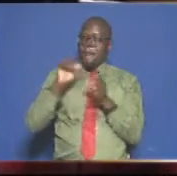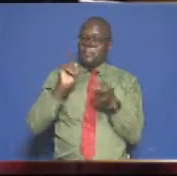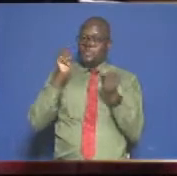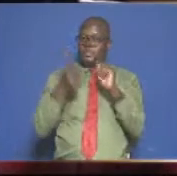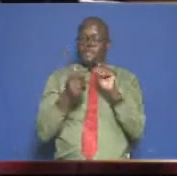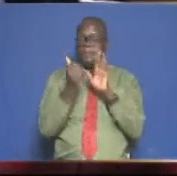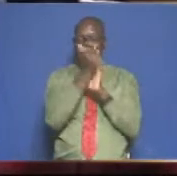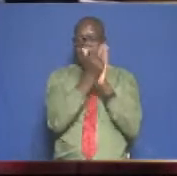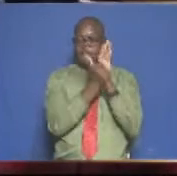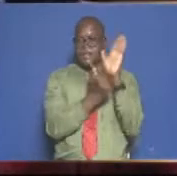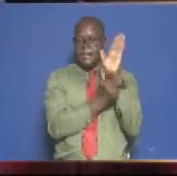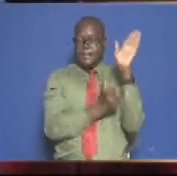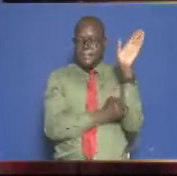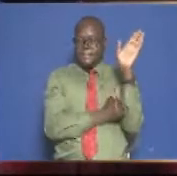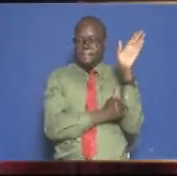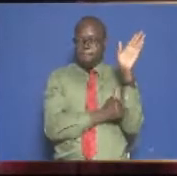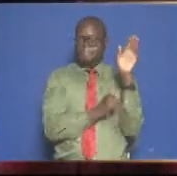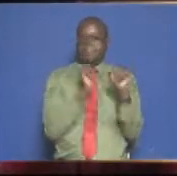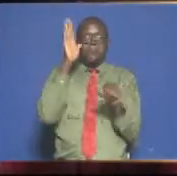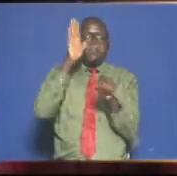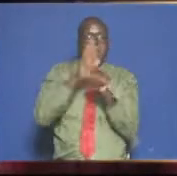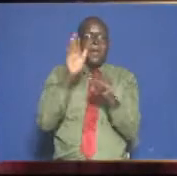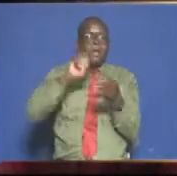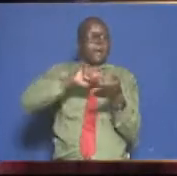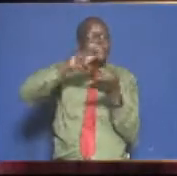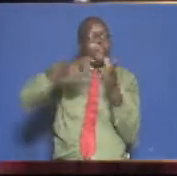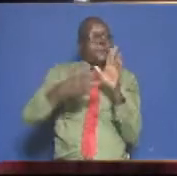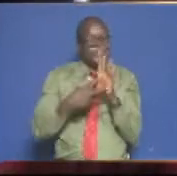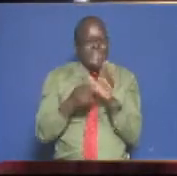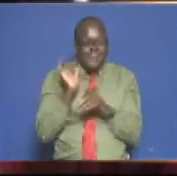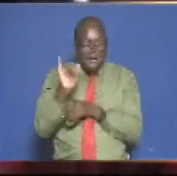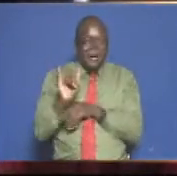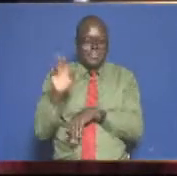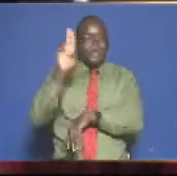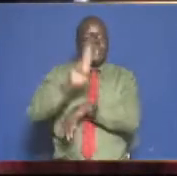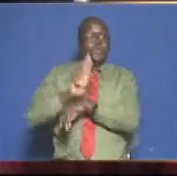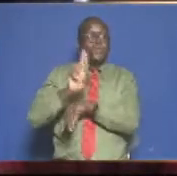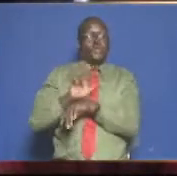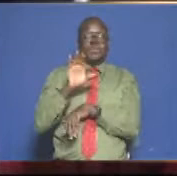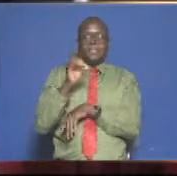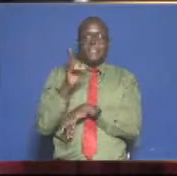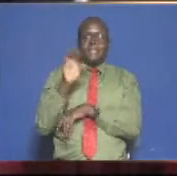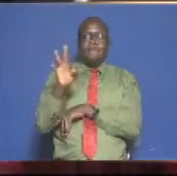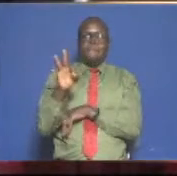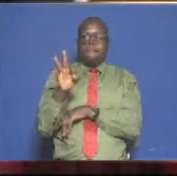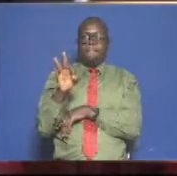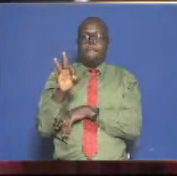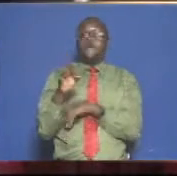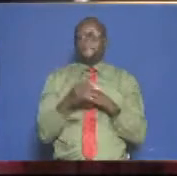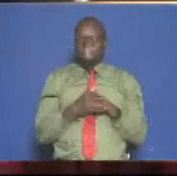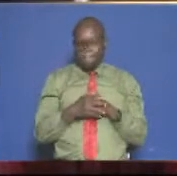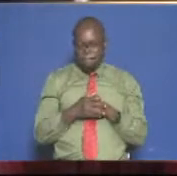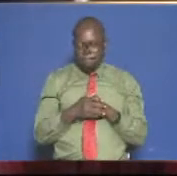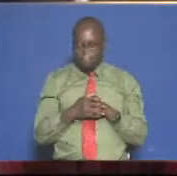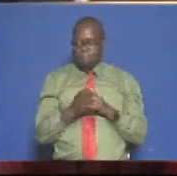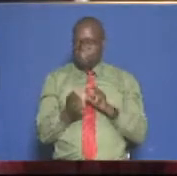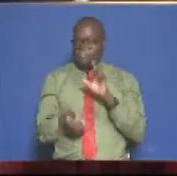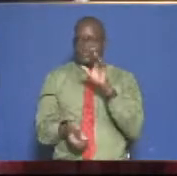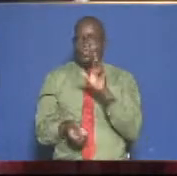agenda and for the many projects that he used CDF to